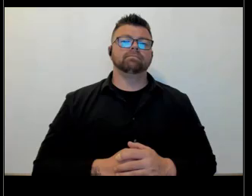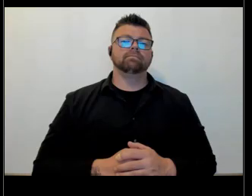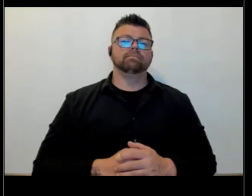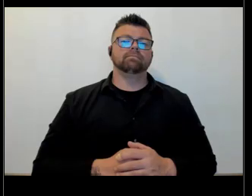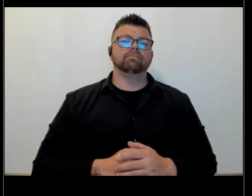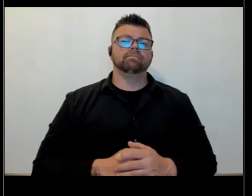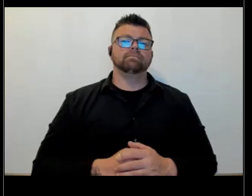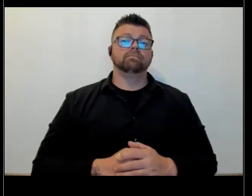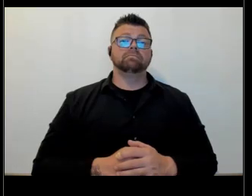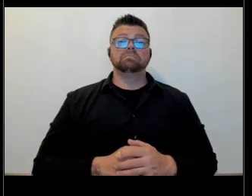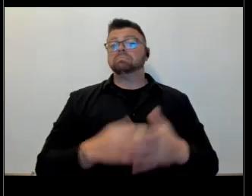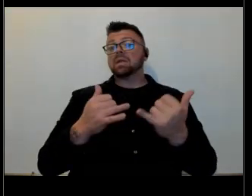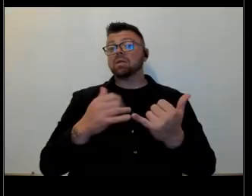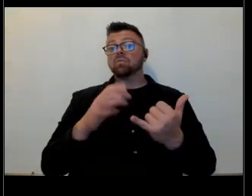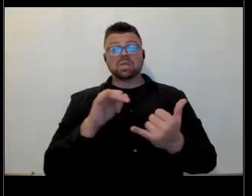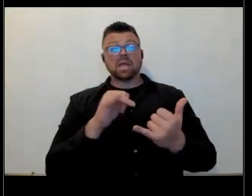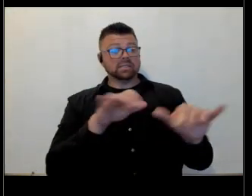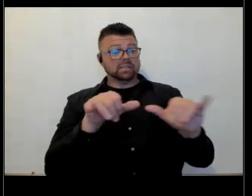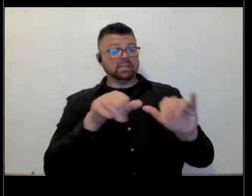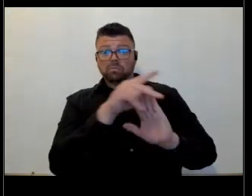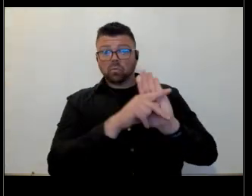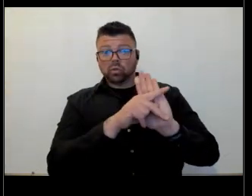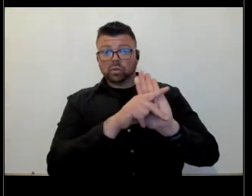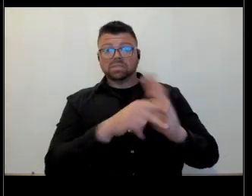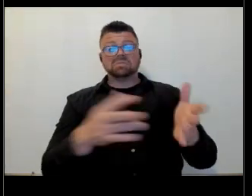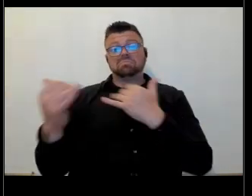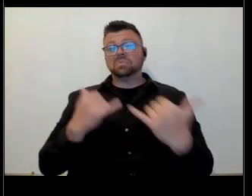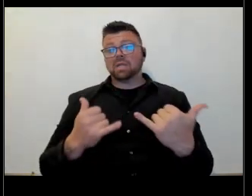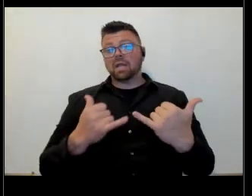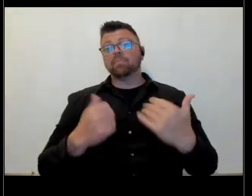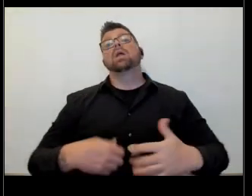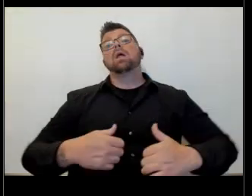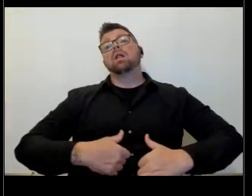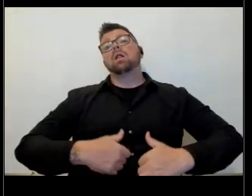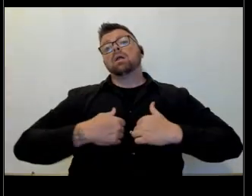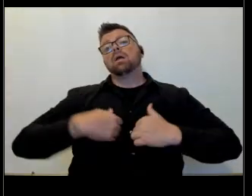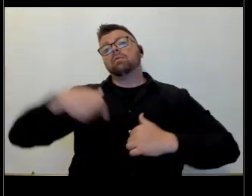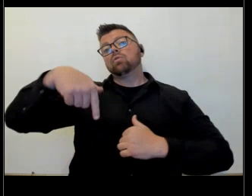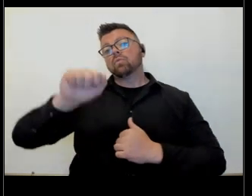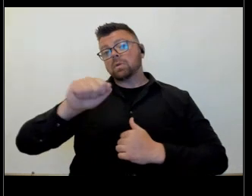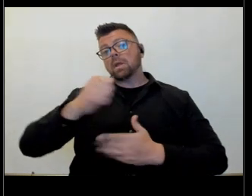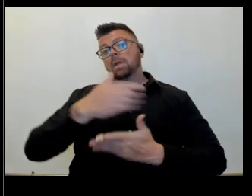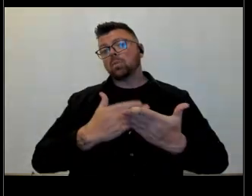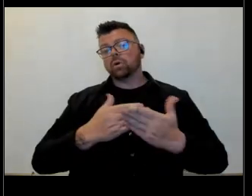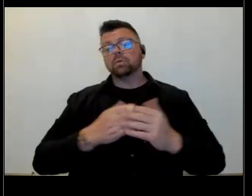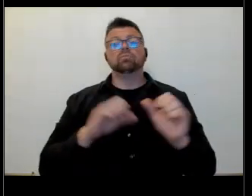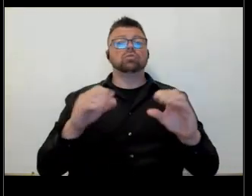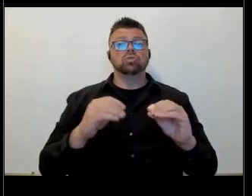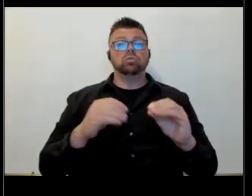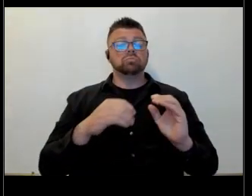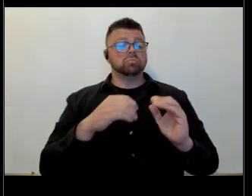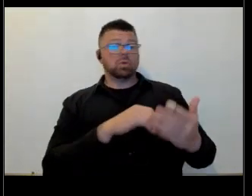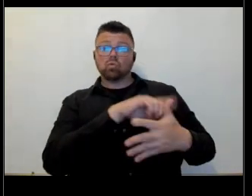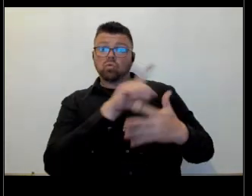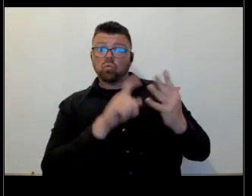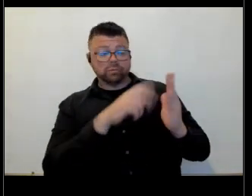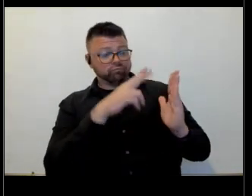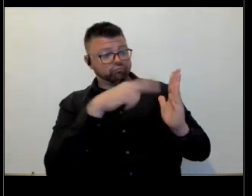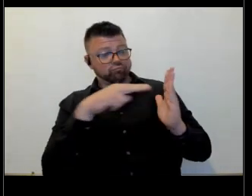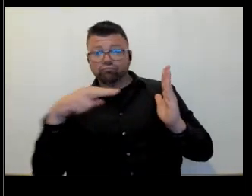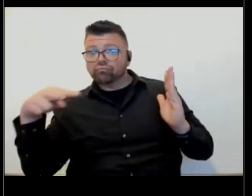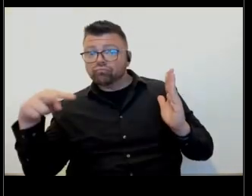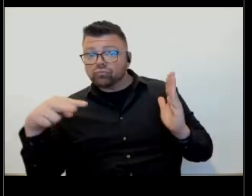And with that, we are now at the Q&A portion. So I will read the questions that we had come